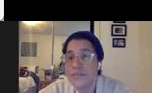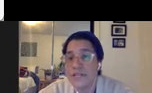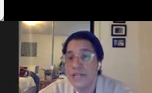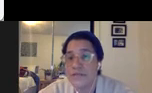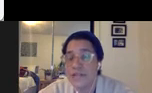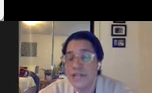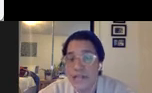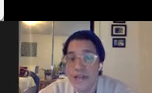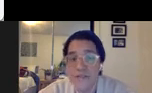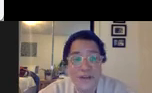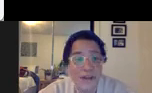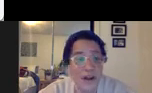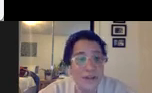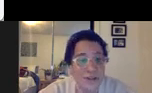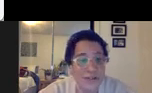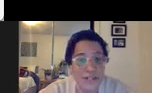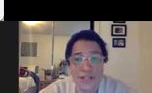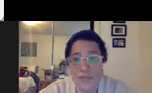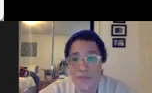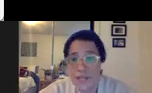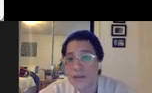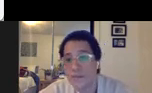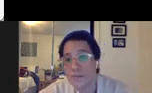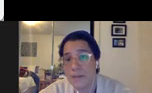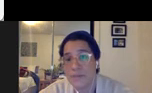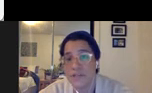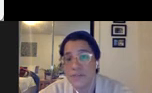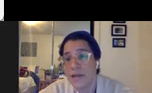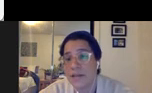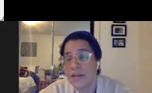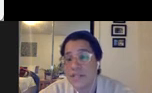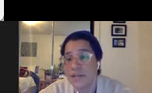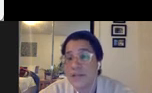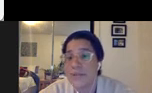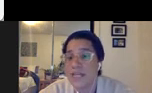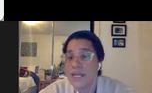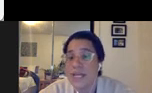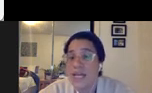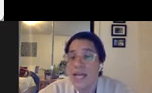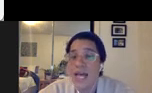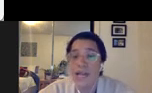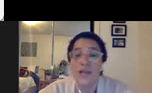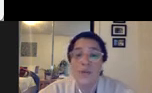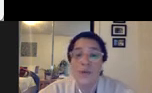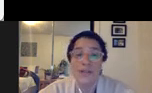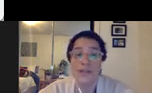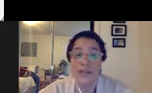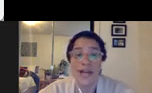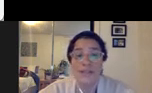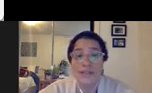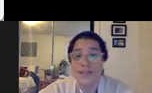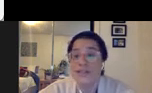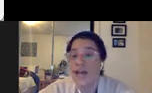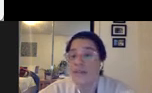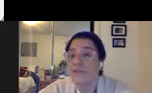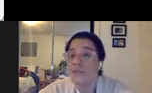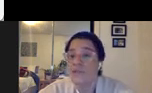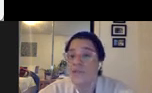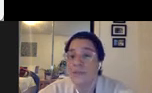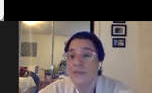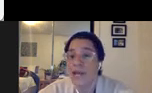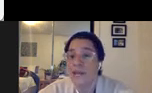So Nicholas, Montavious, and Kevin are all interested in being a part of the membership and bylaws subcommittee. And one of the